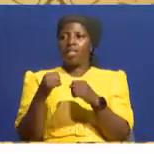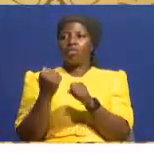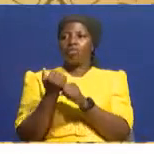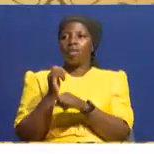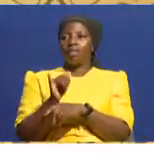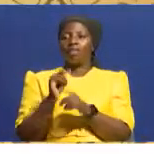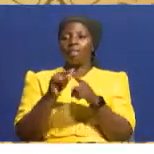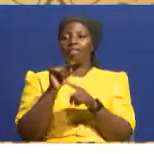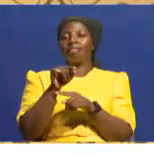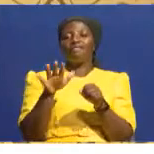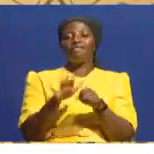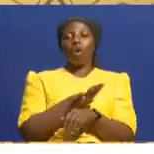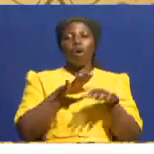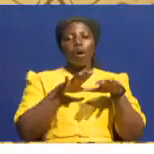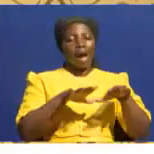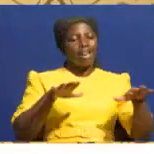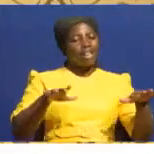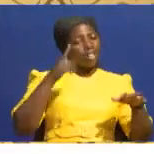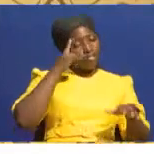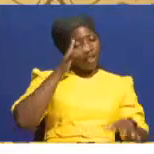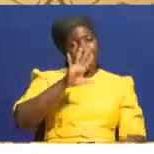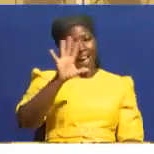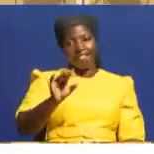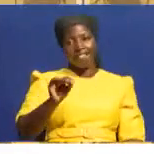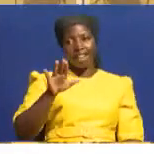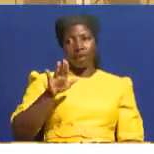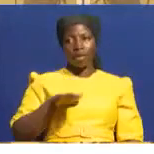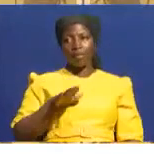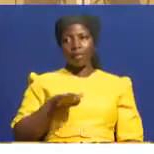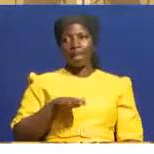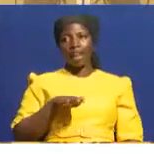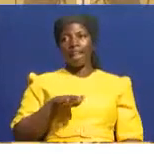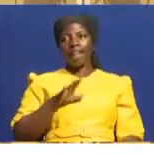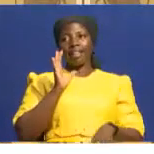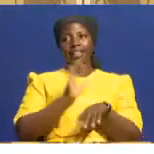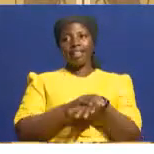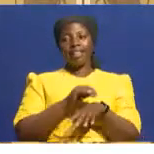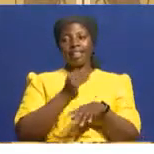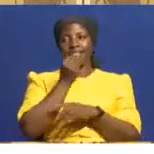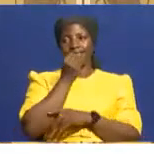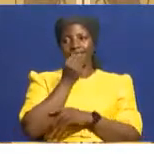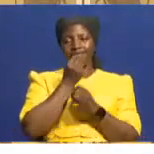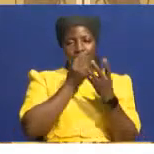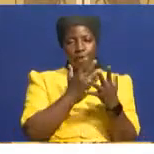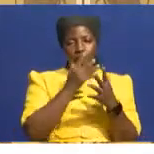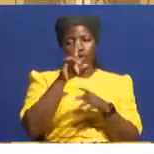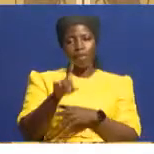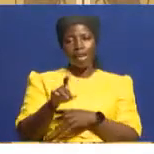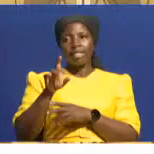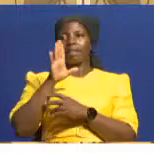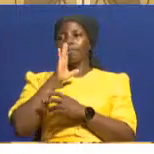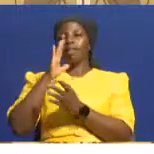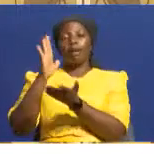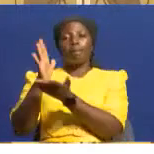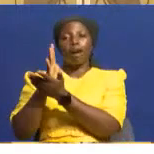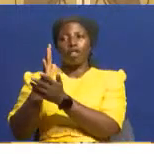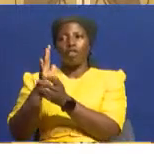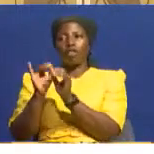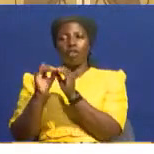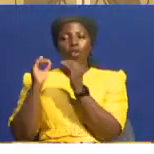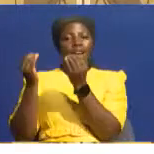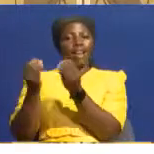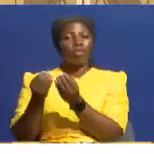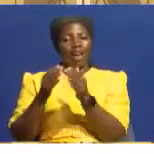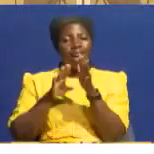whole marketplace for Africa and African women. Accessing information, you need to be part of a support organization. Accessing